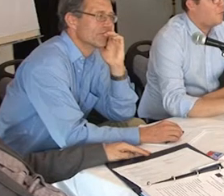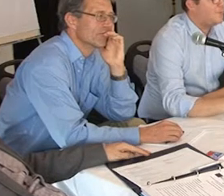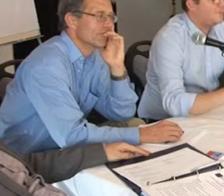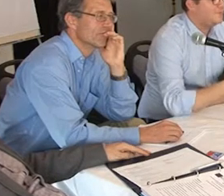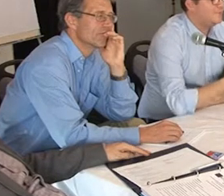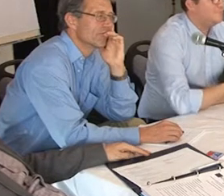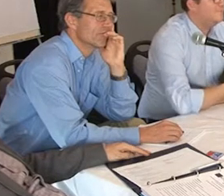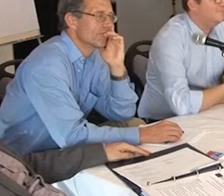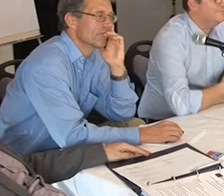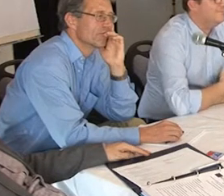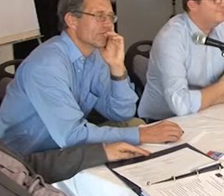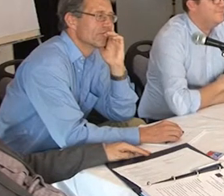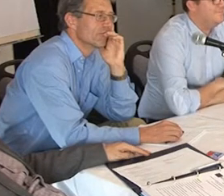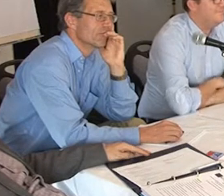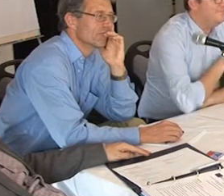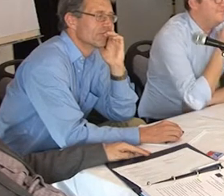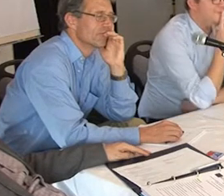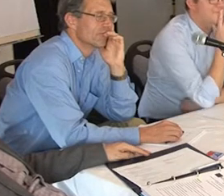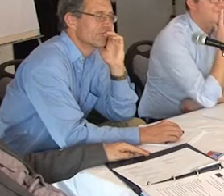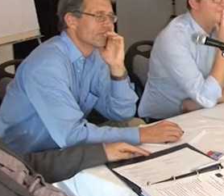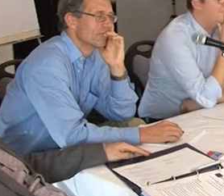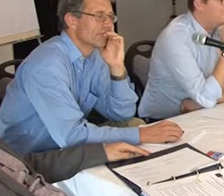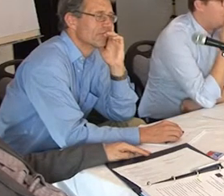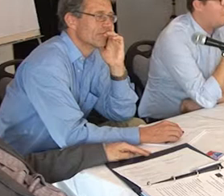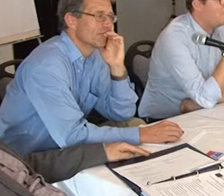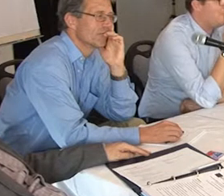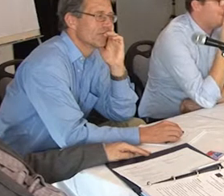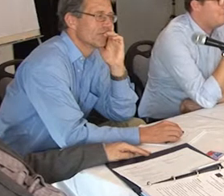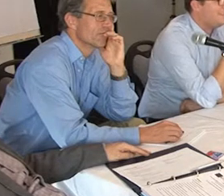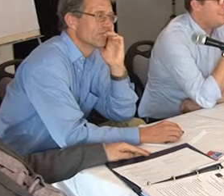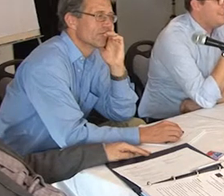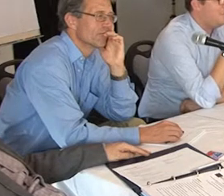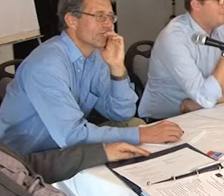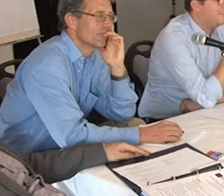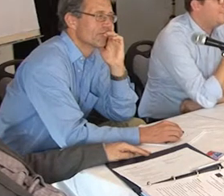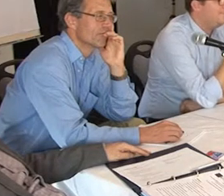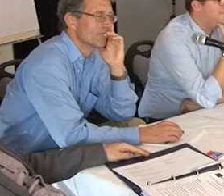Not knowing exactly how many of the deaf there, but we came and it was